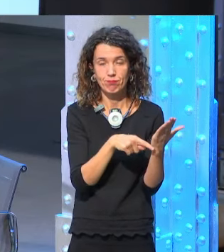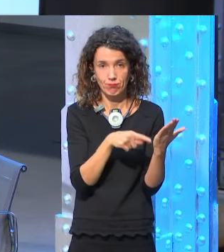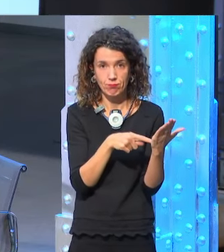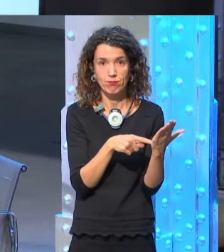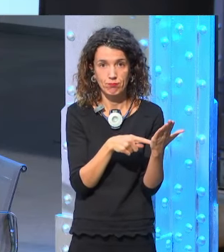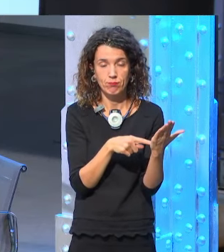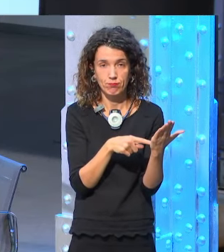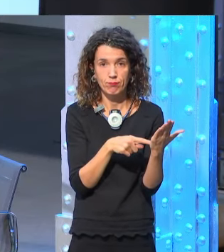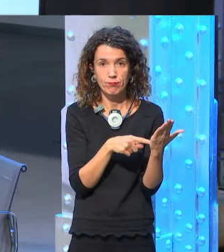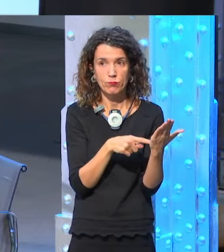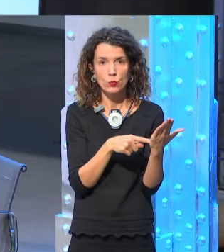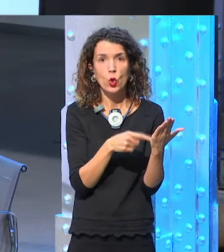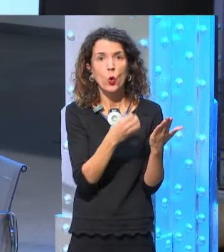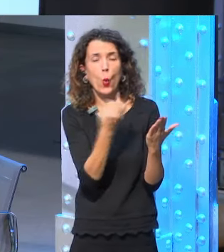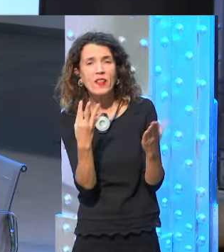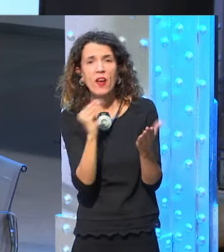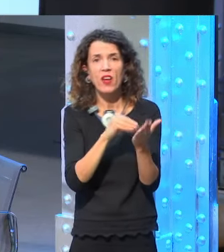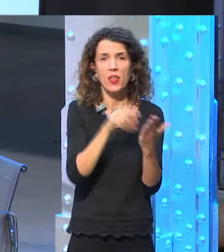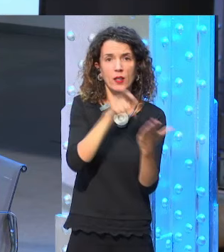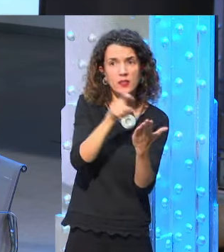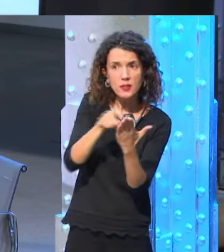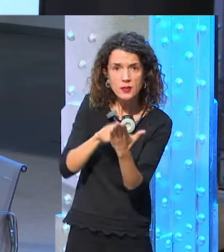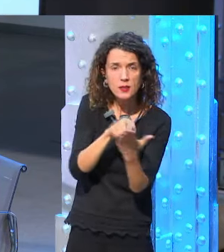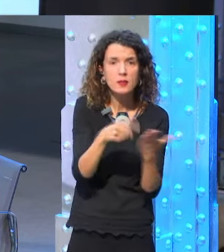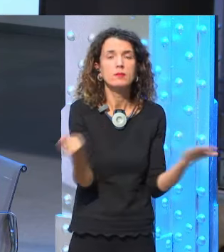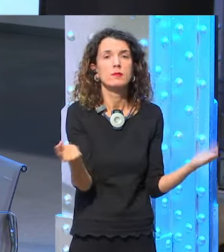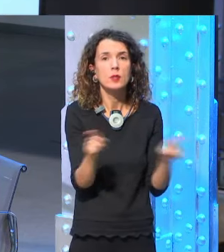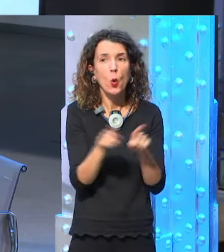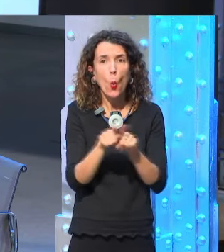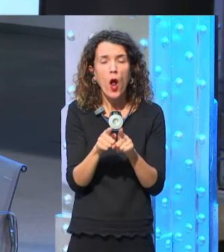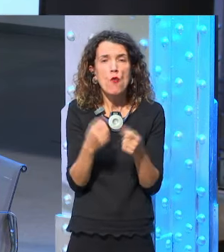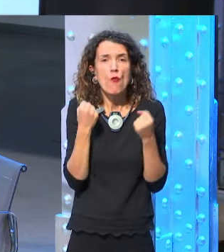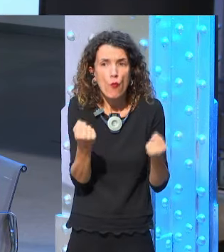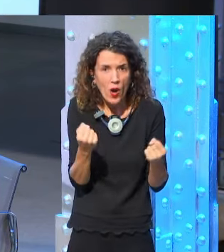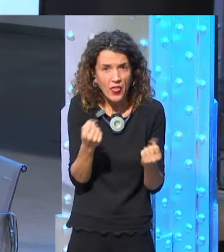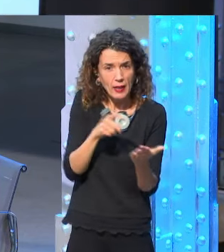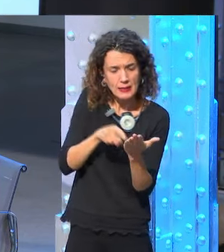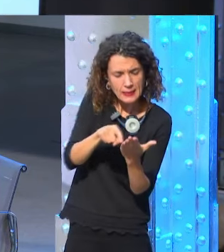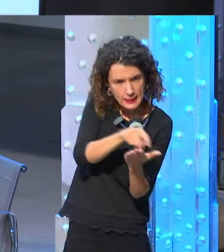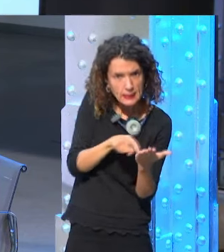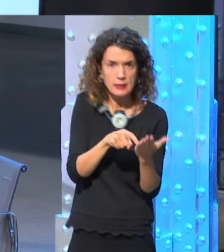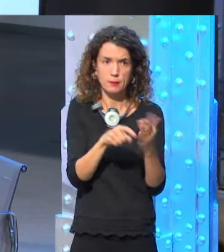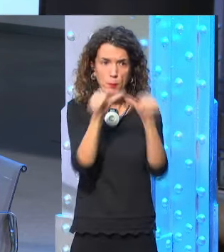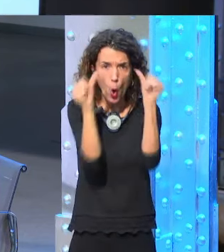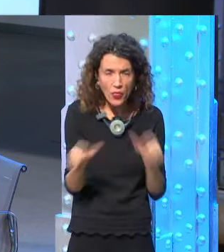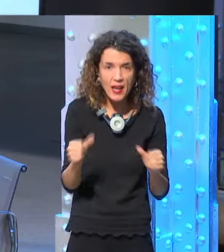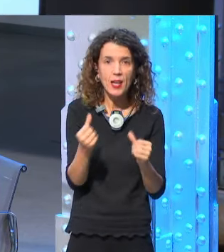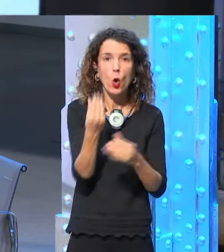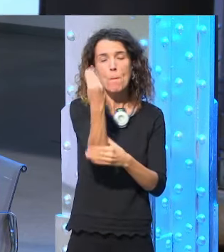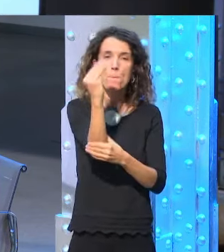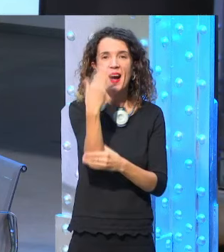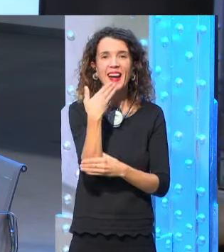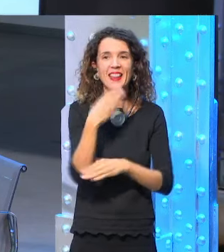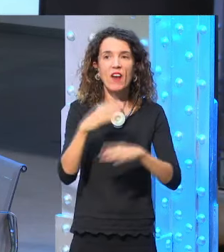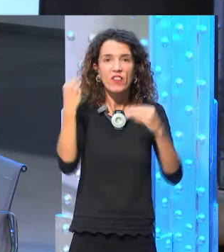pushed there, and so how much force you exerted on this virtual model, what color it has, what the